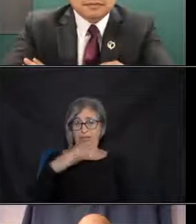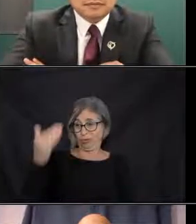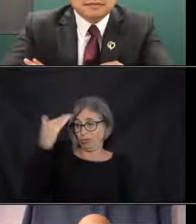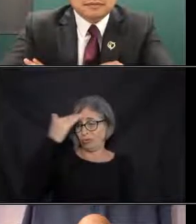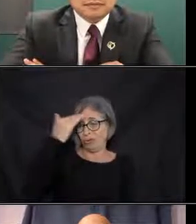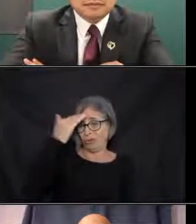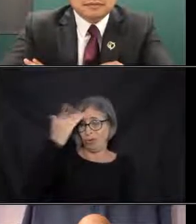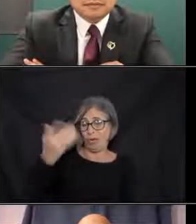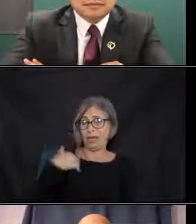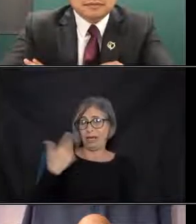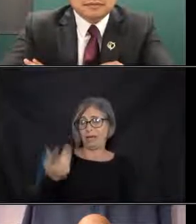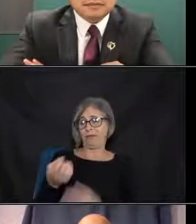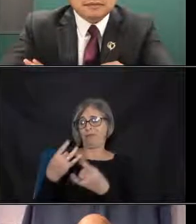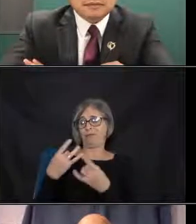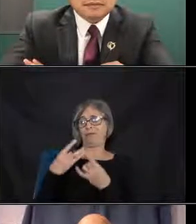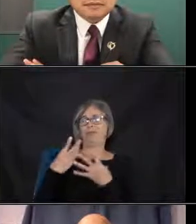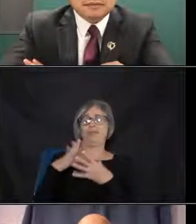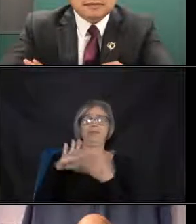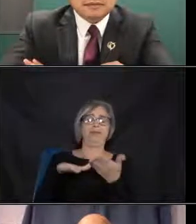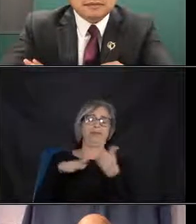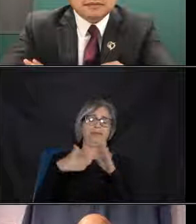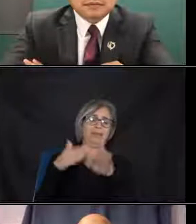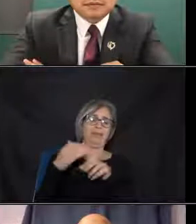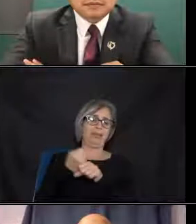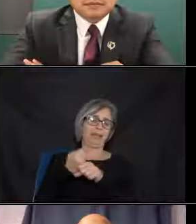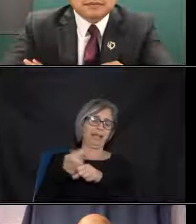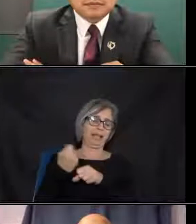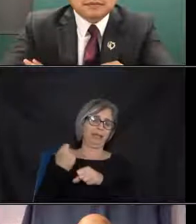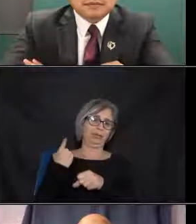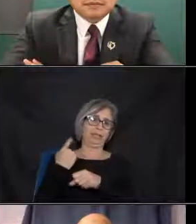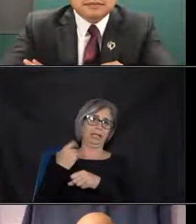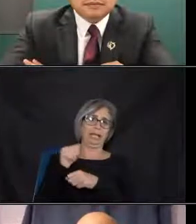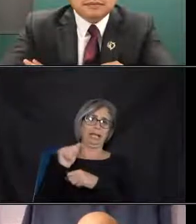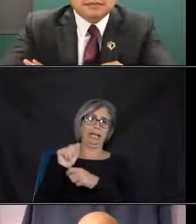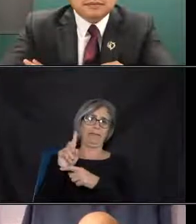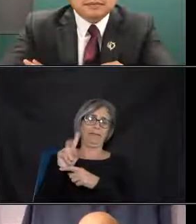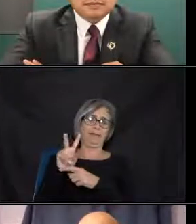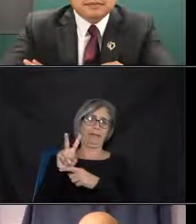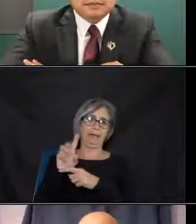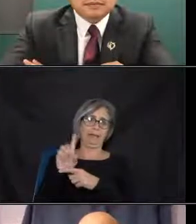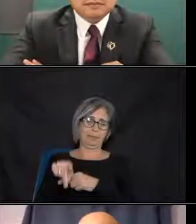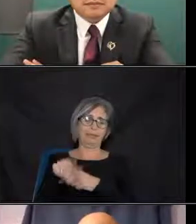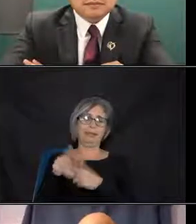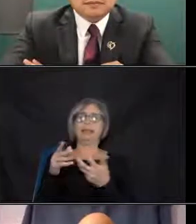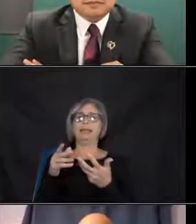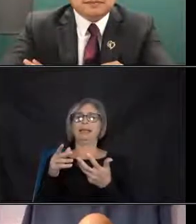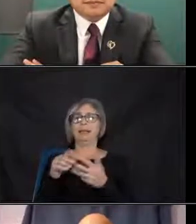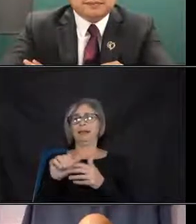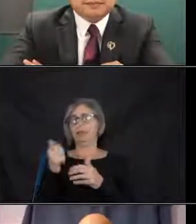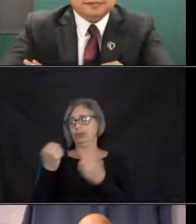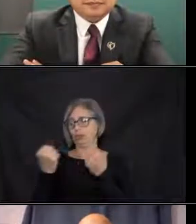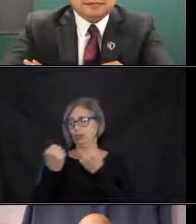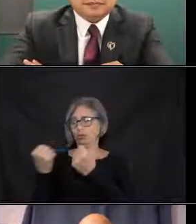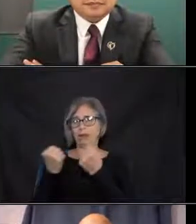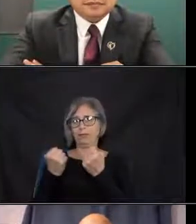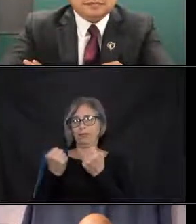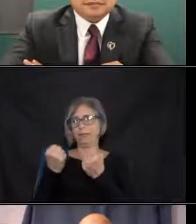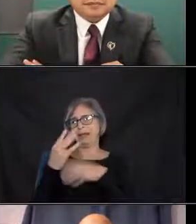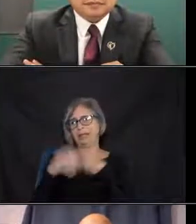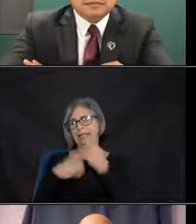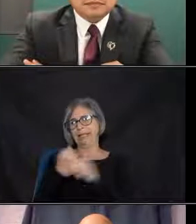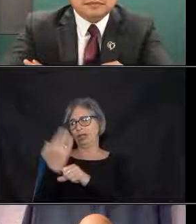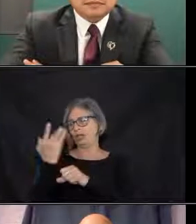experienced a horrible death last week with the ATV and a vehicle driver. A couple of years ago, I asked